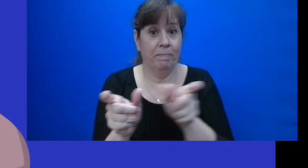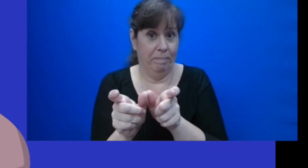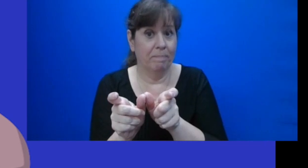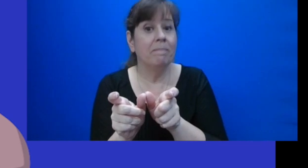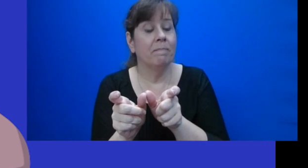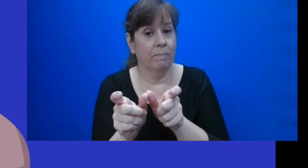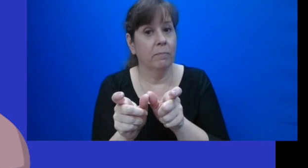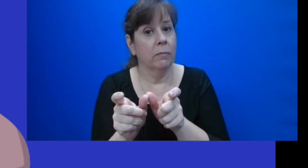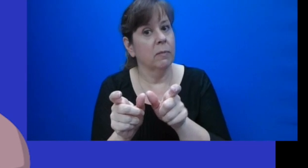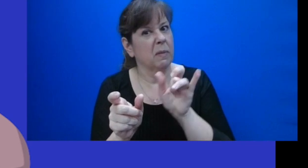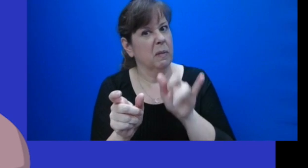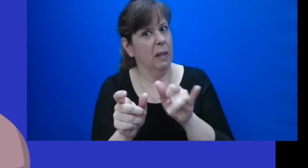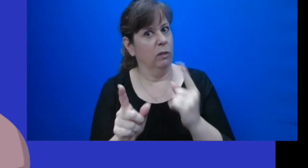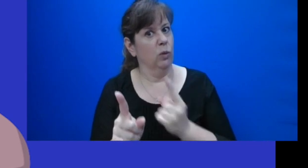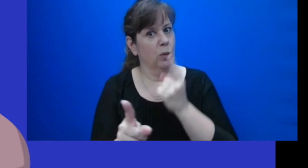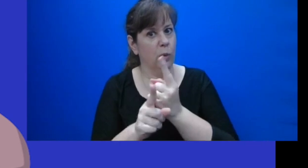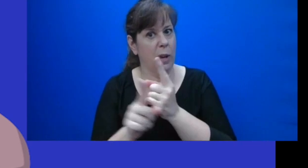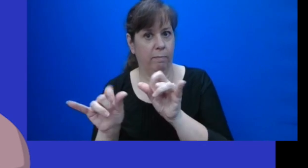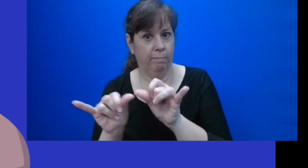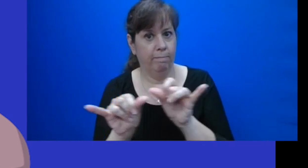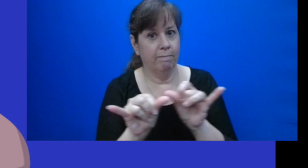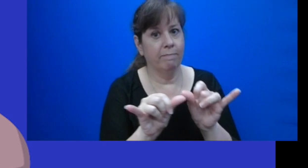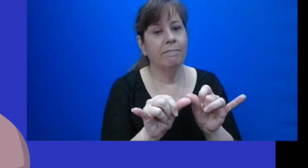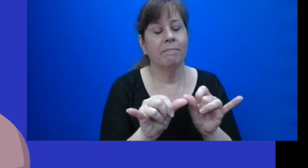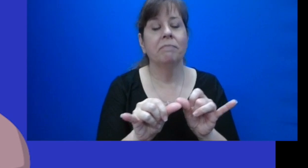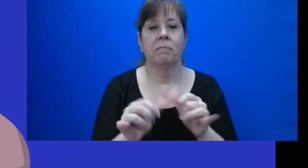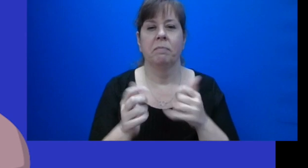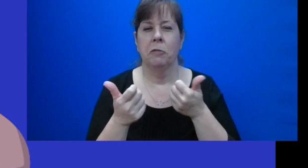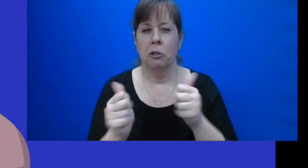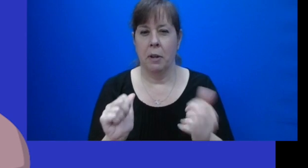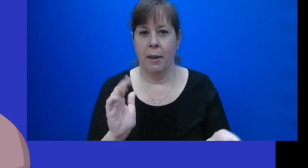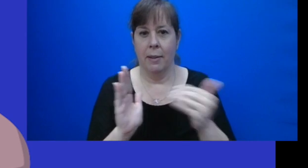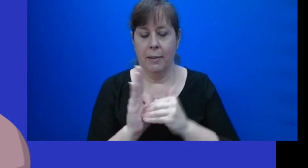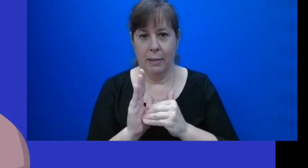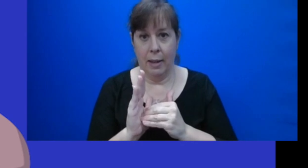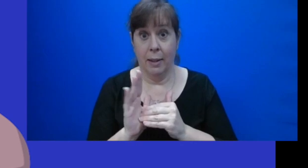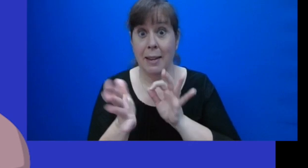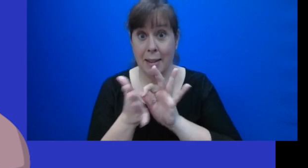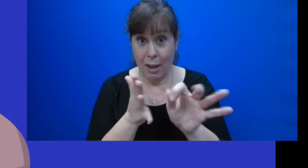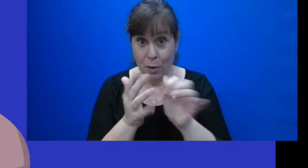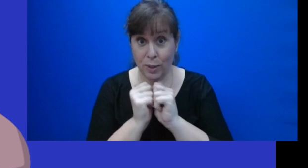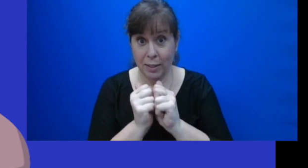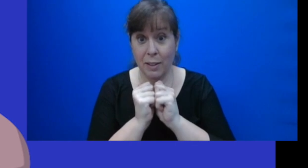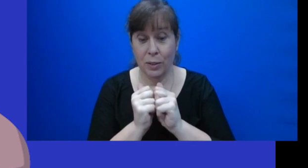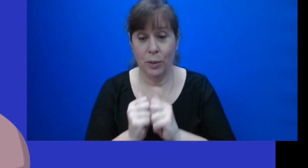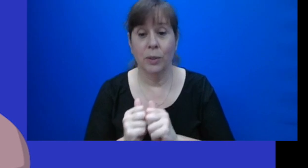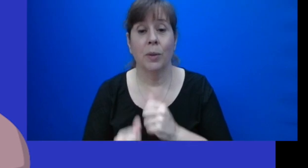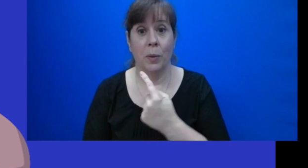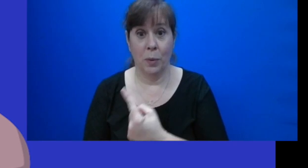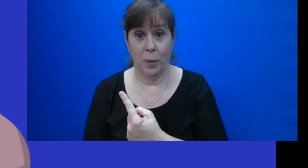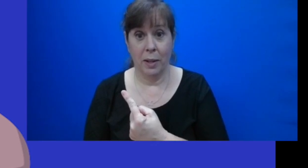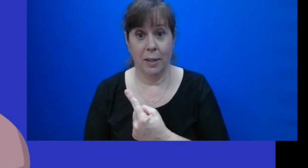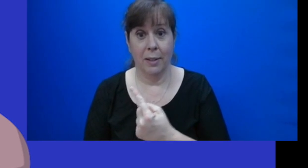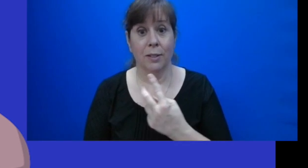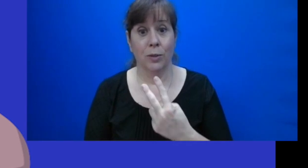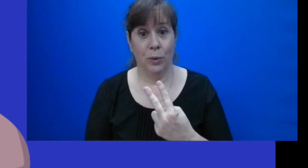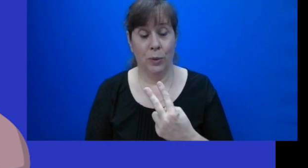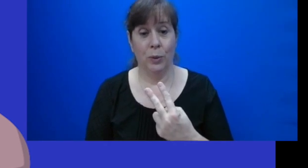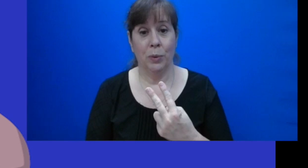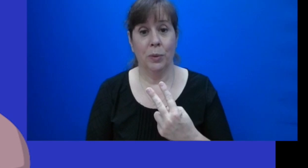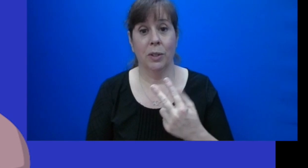a correct measurement. Let's try this again. Count with me. 1,